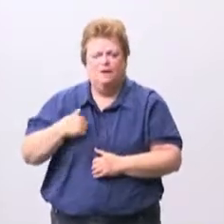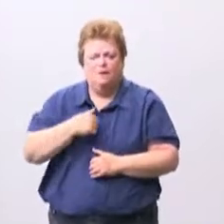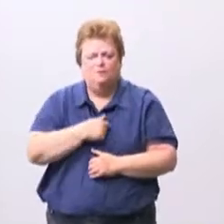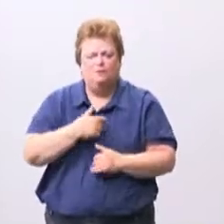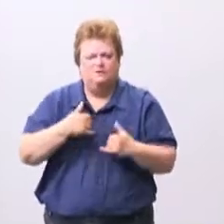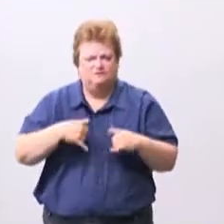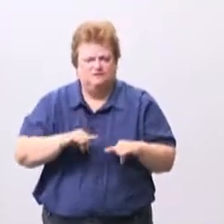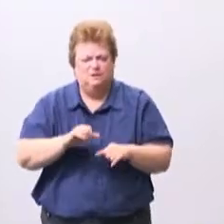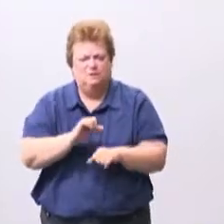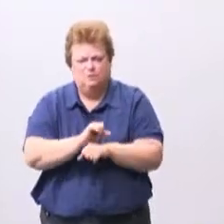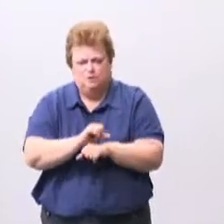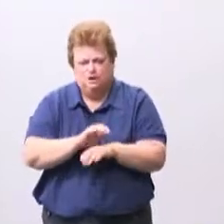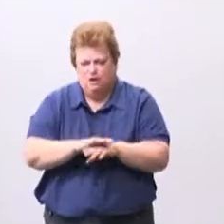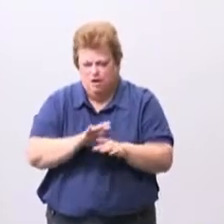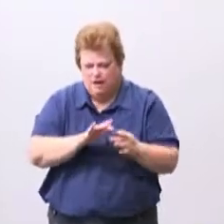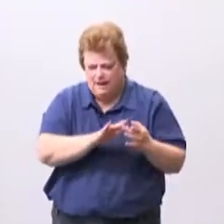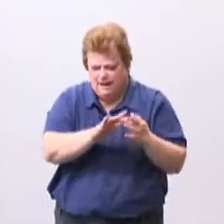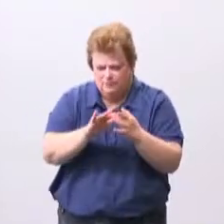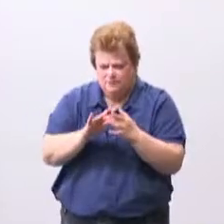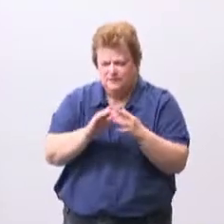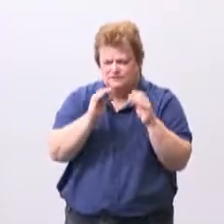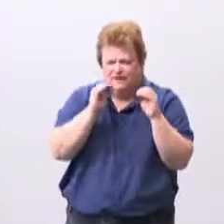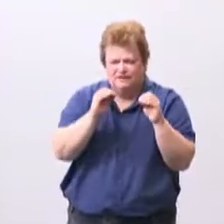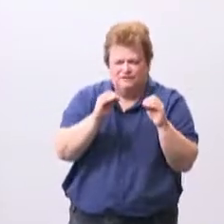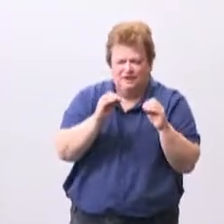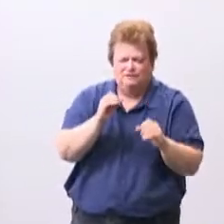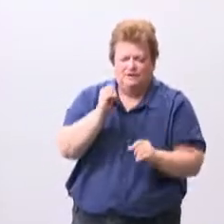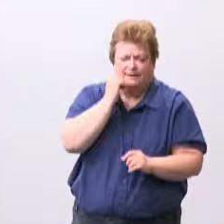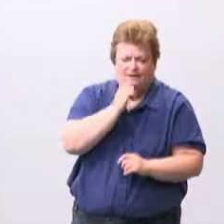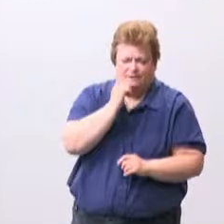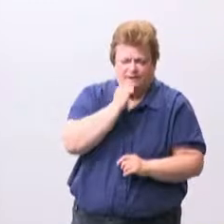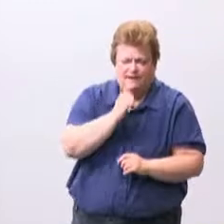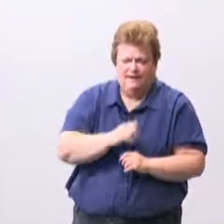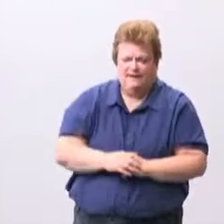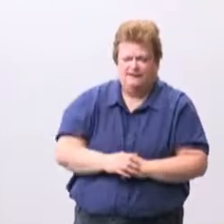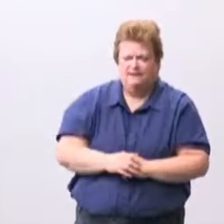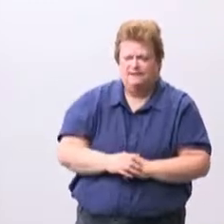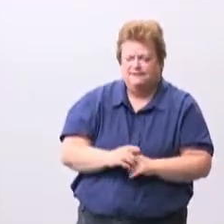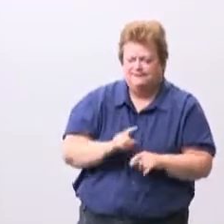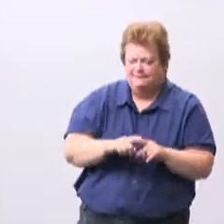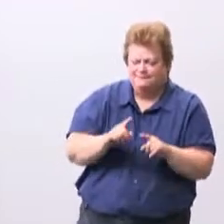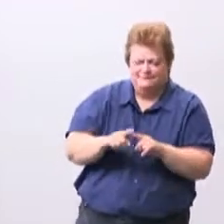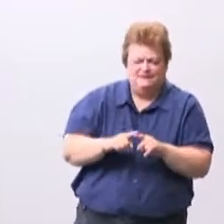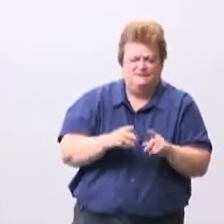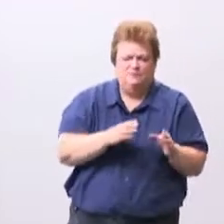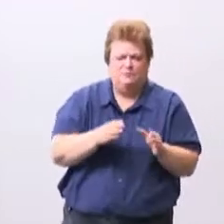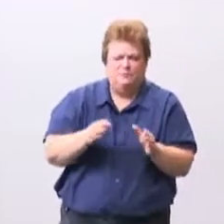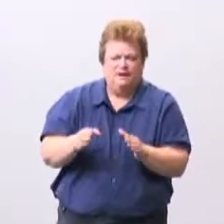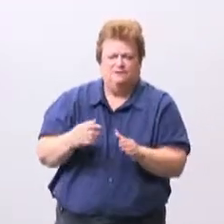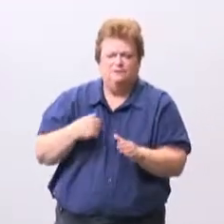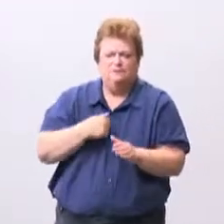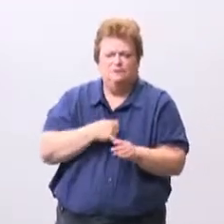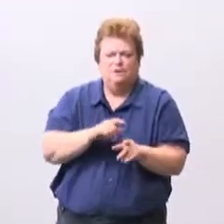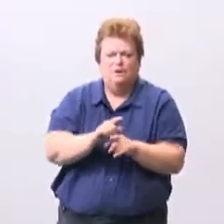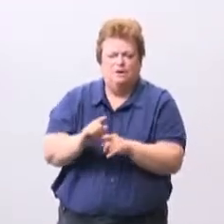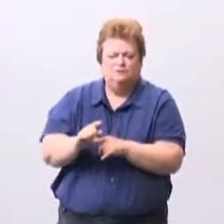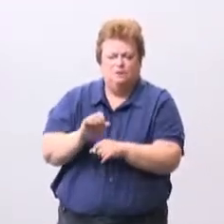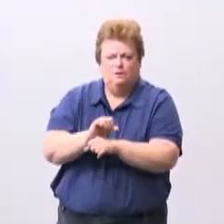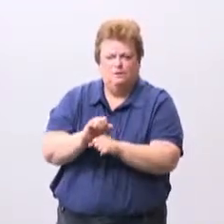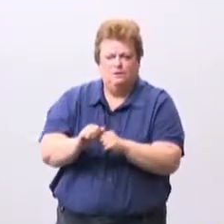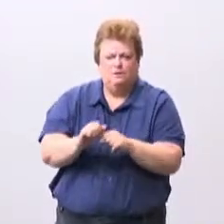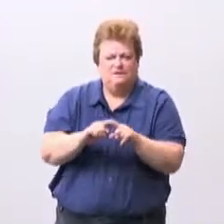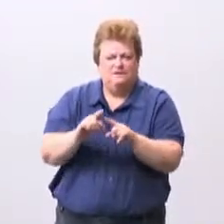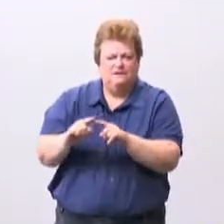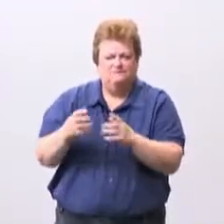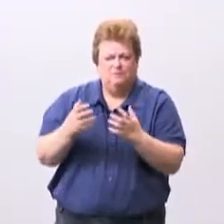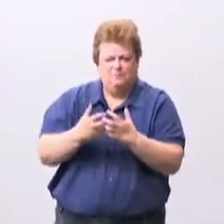working on outreach and education every day in a variety of ways, and we're also working with several partners